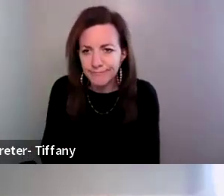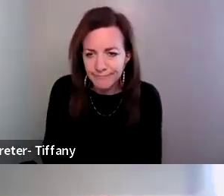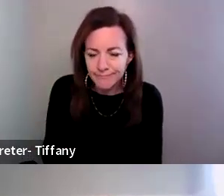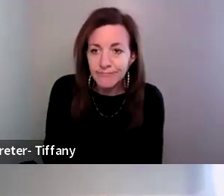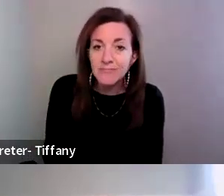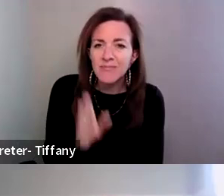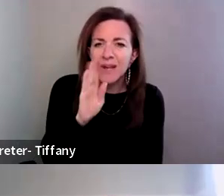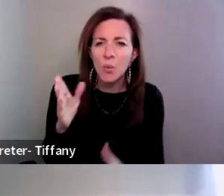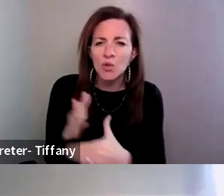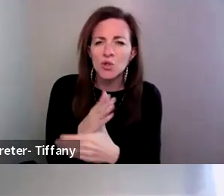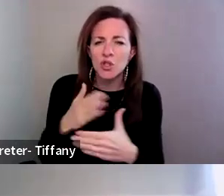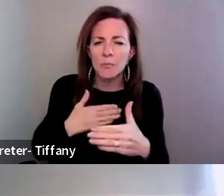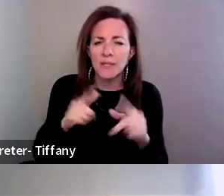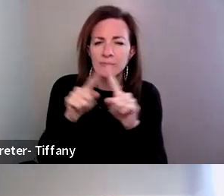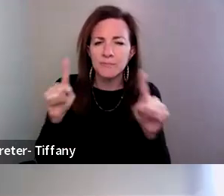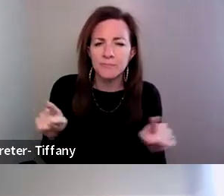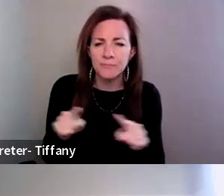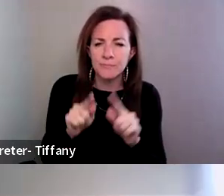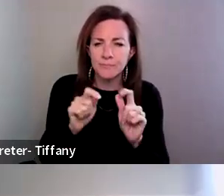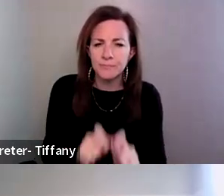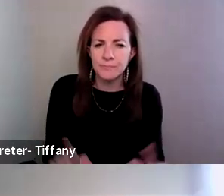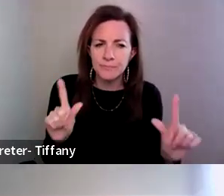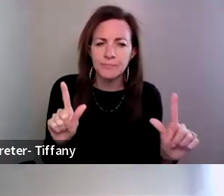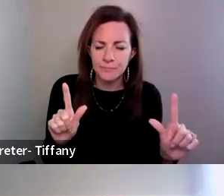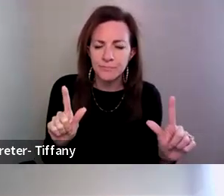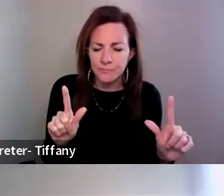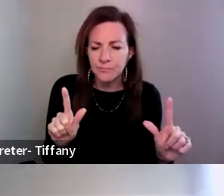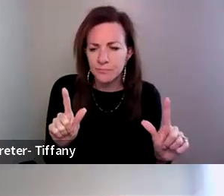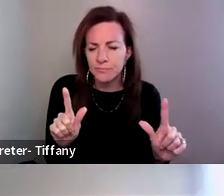going to share my screen and